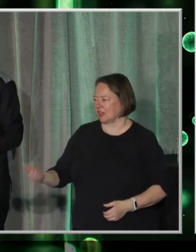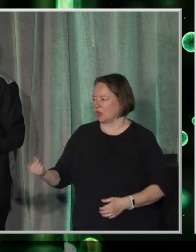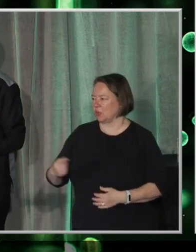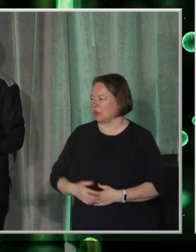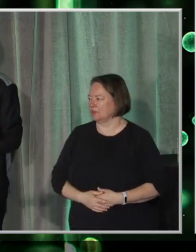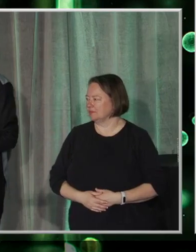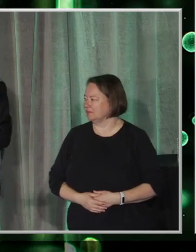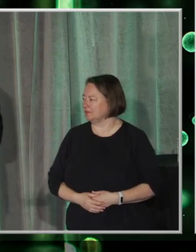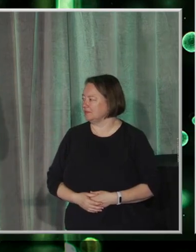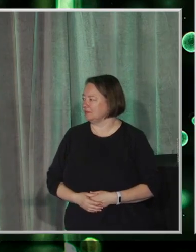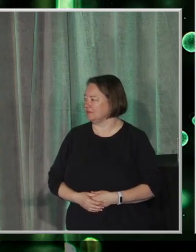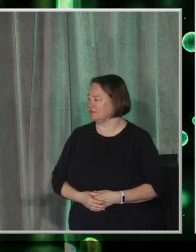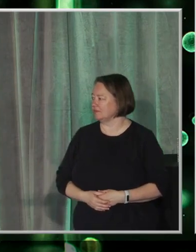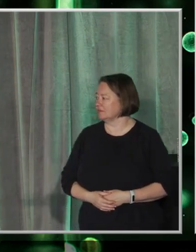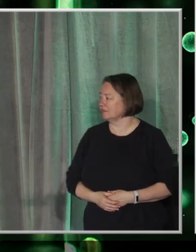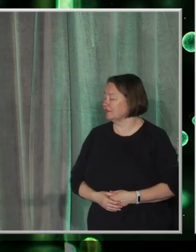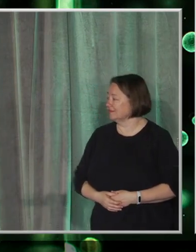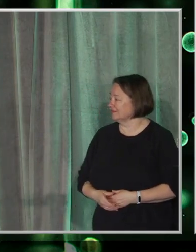very much.